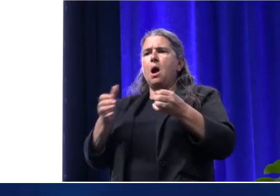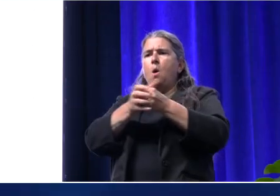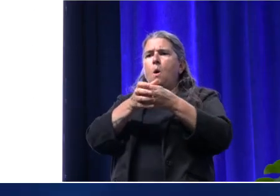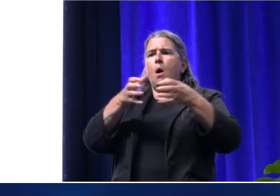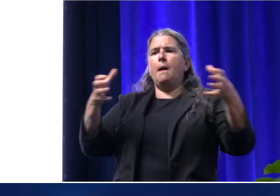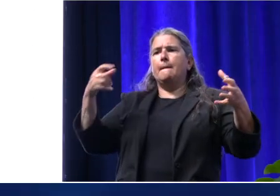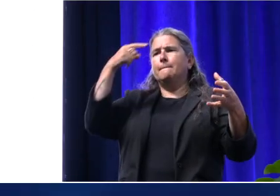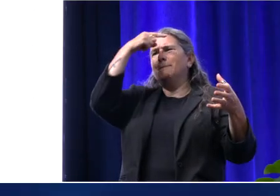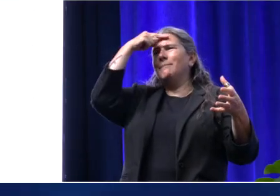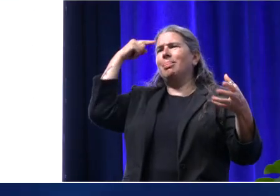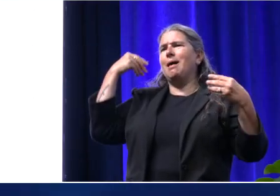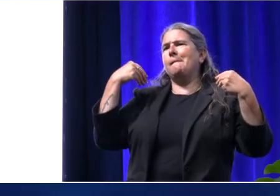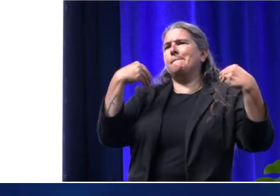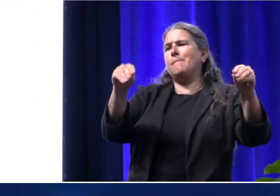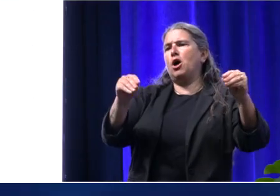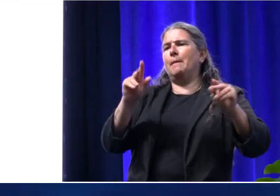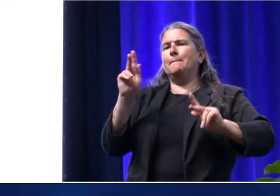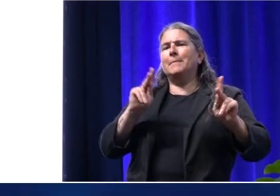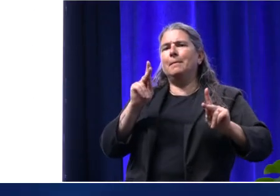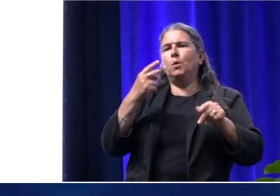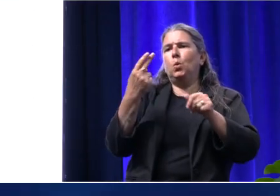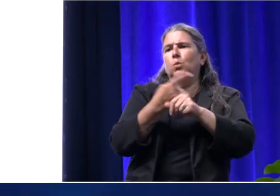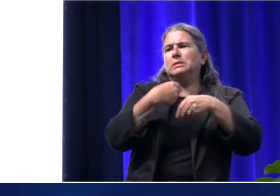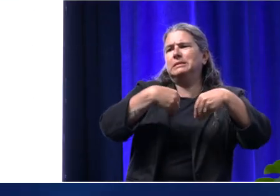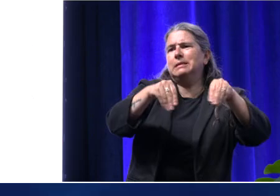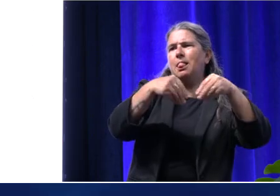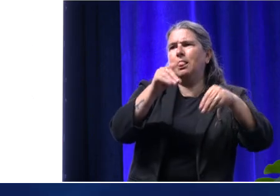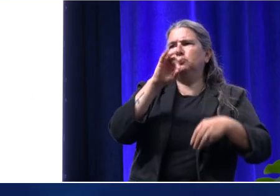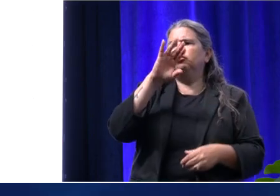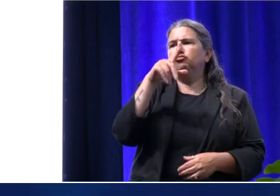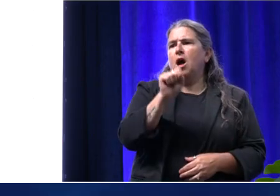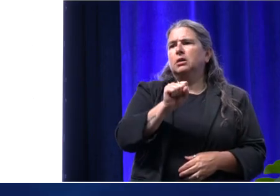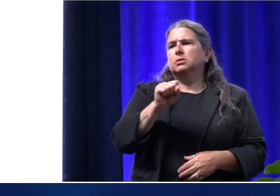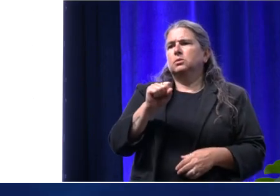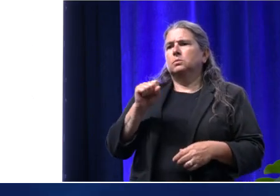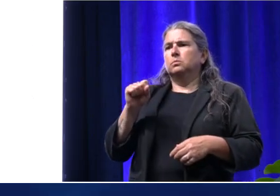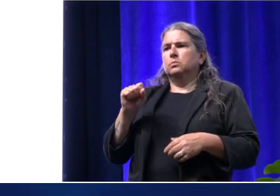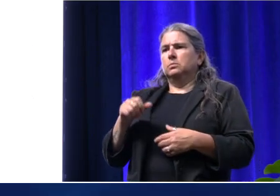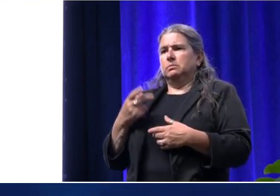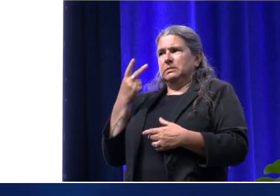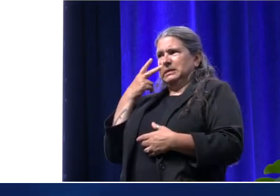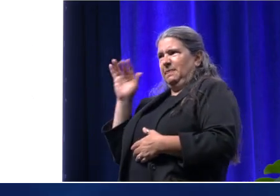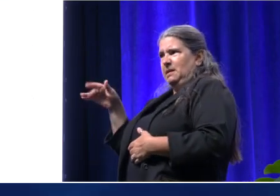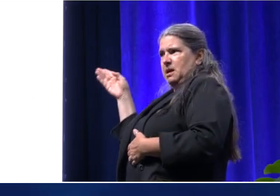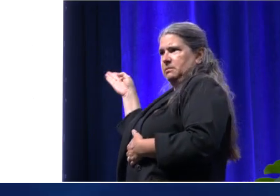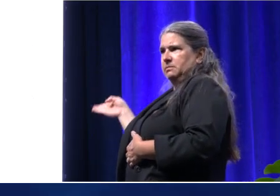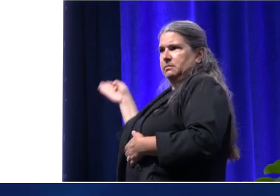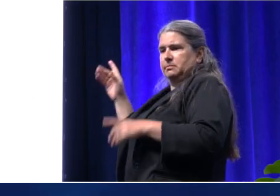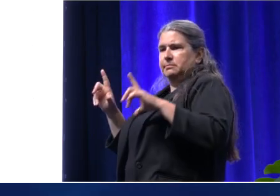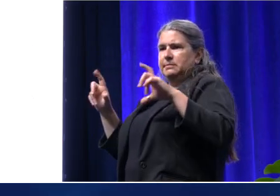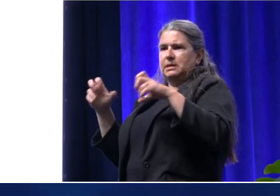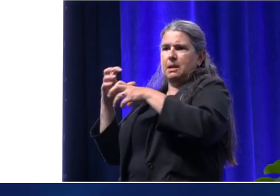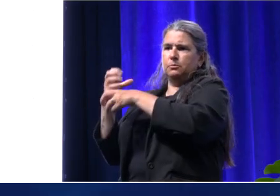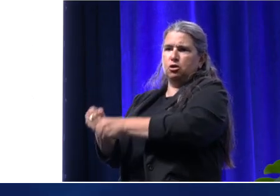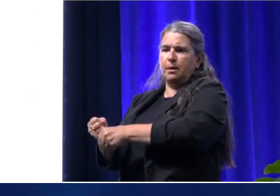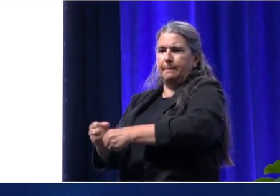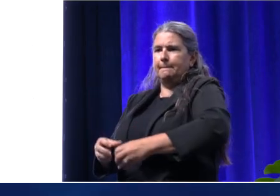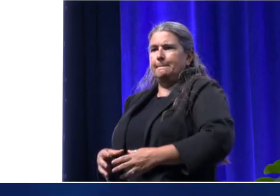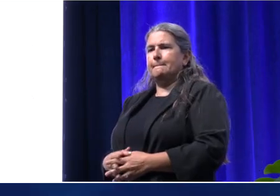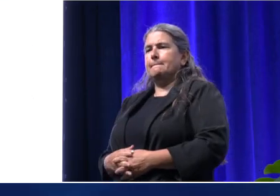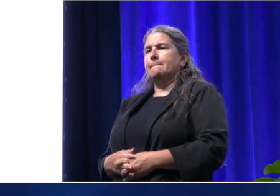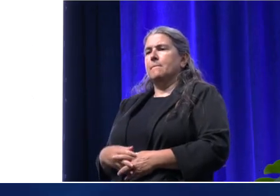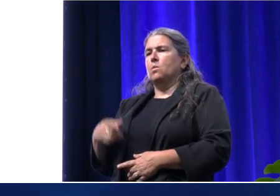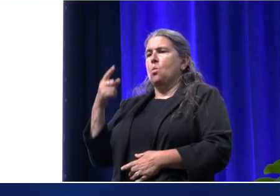So this is just a snapshot of what we kind of get in every day. Oh, and the last one I'll point out is one that's very hard to pronounce.